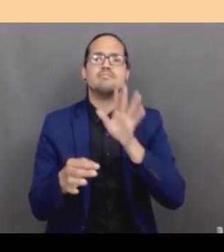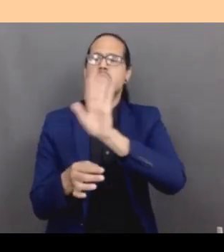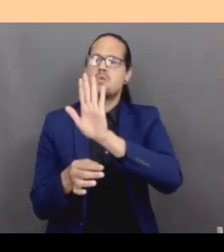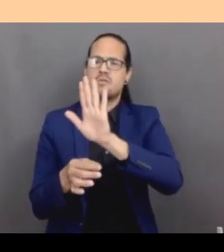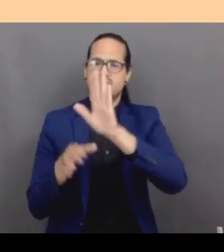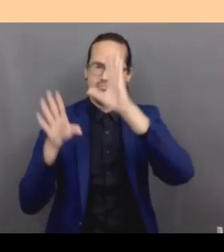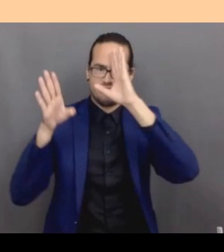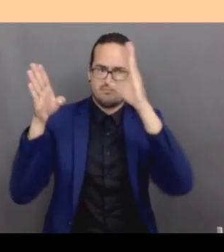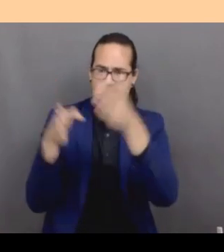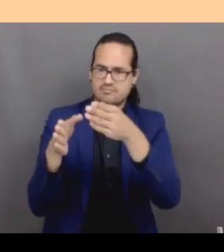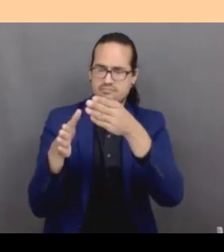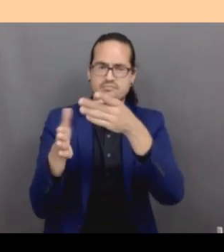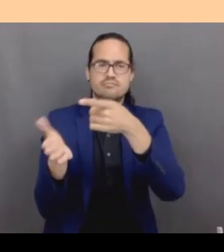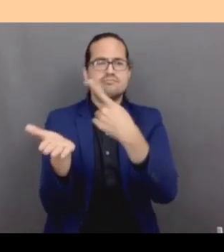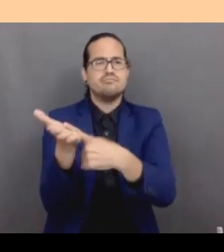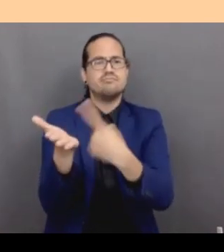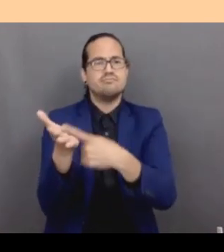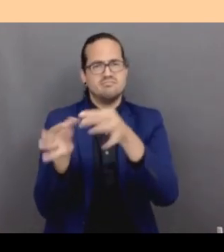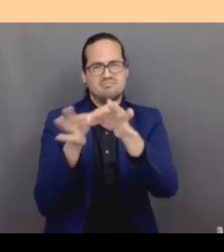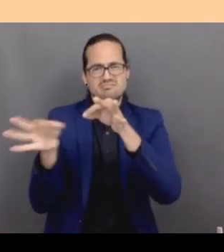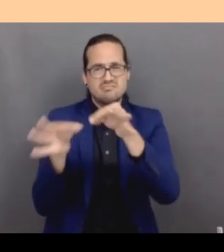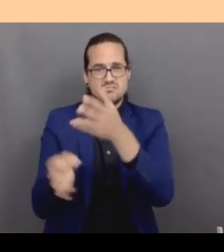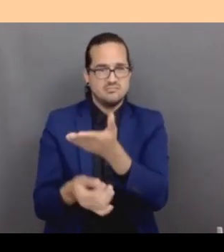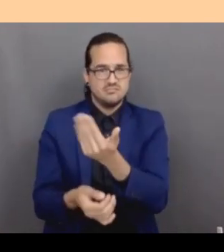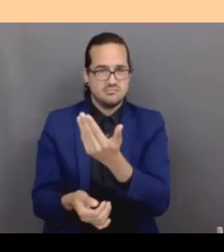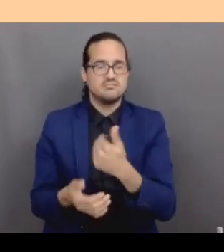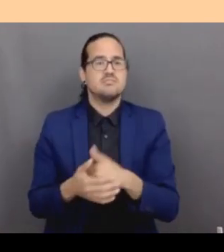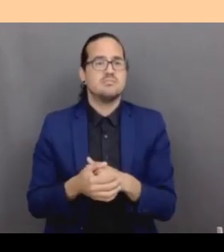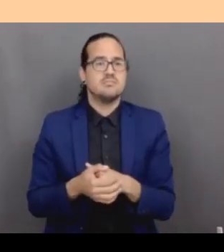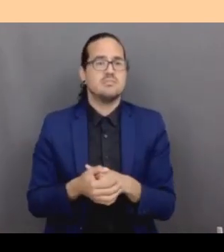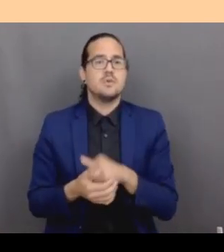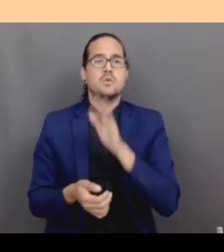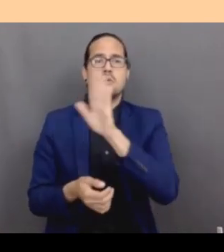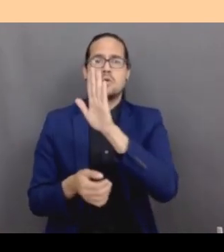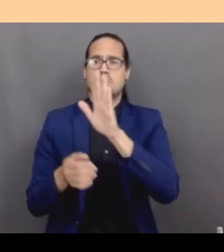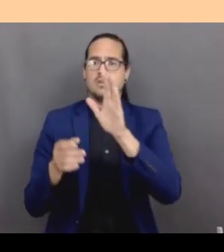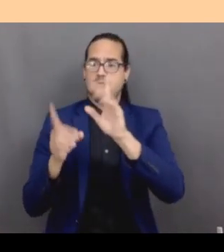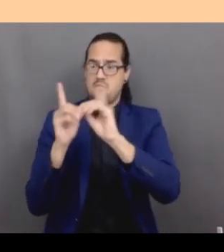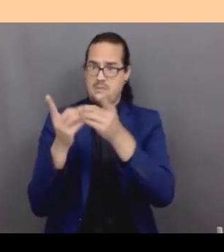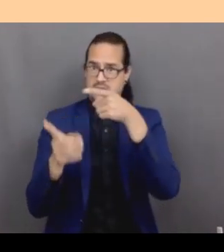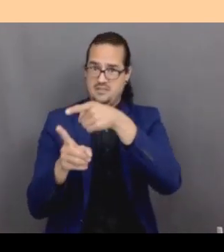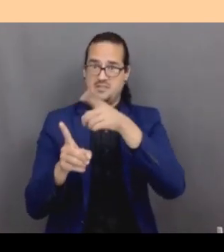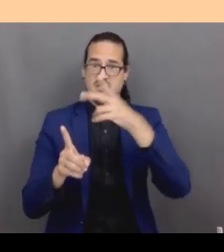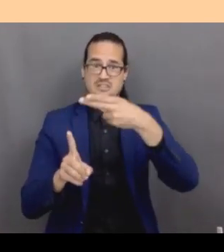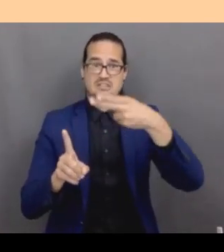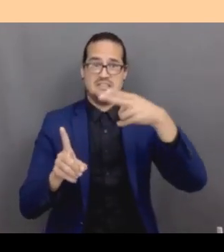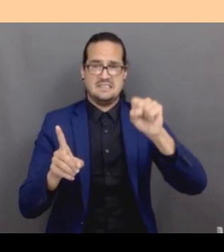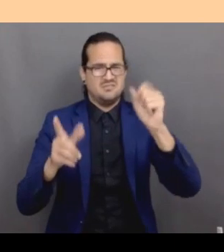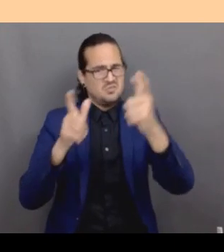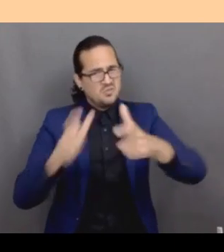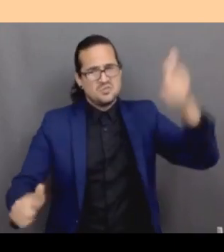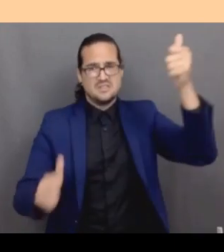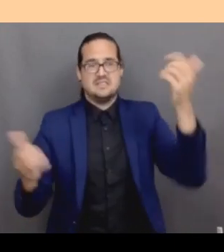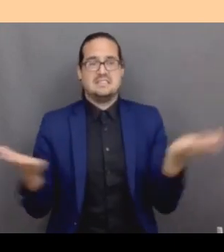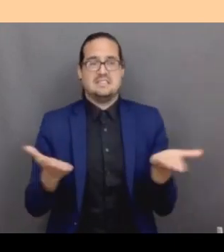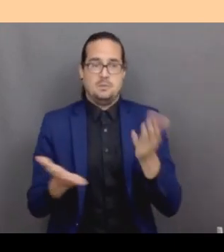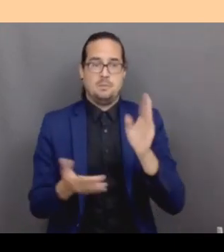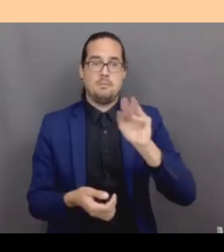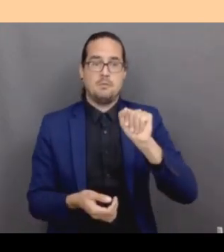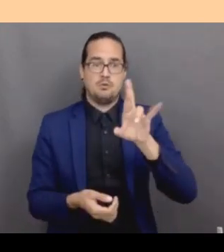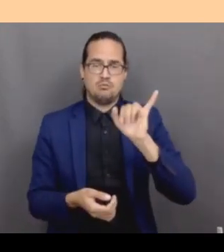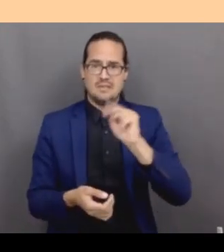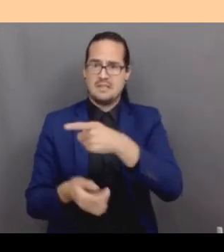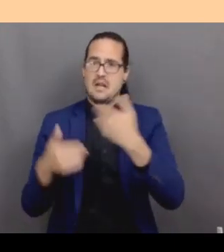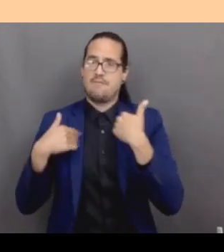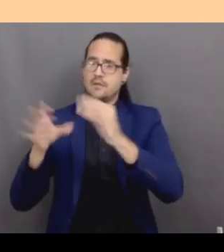is the largest department for the county. I know that you have teams working in a number of